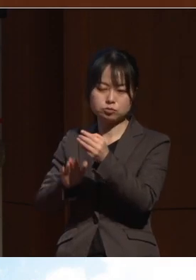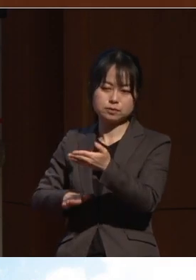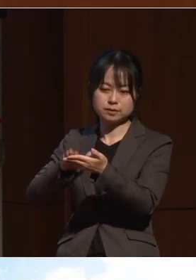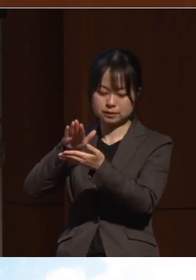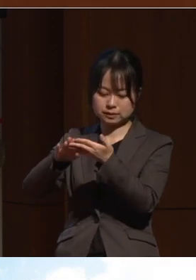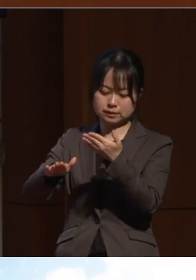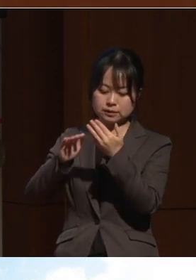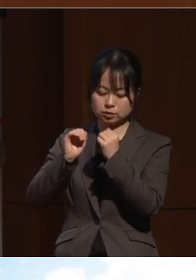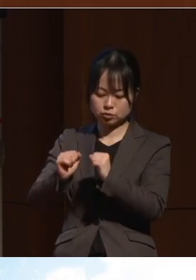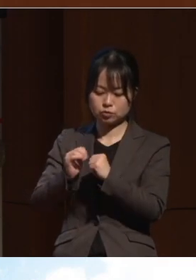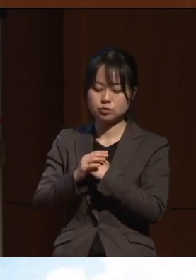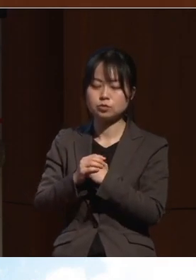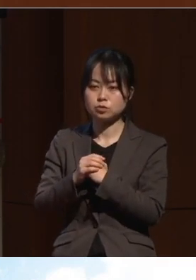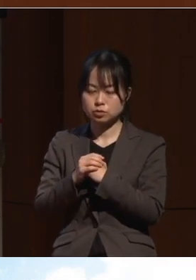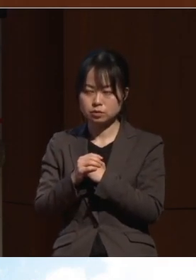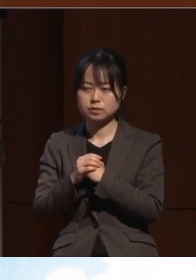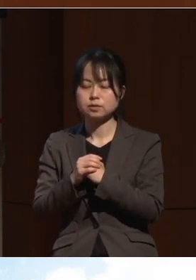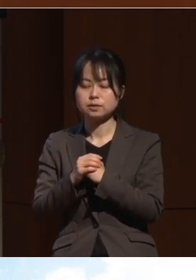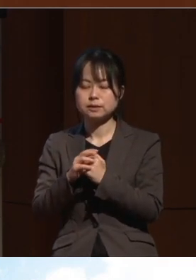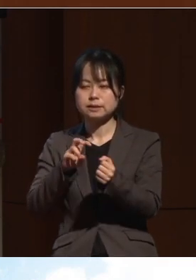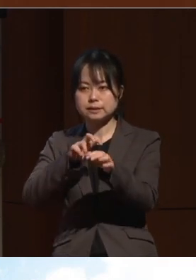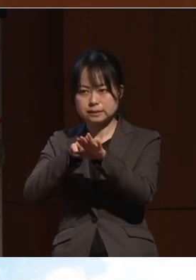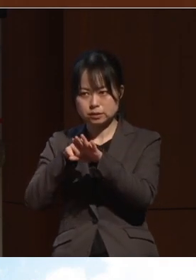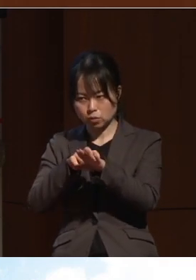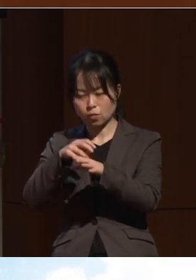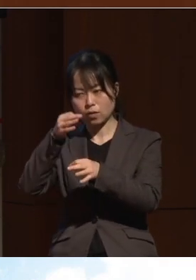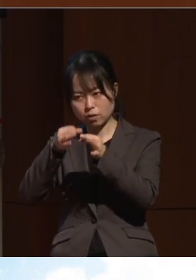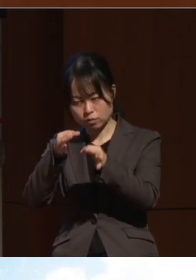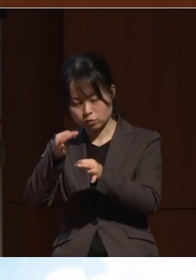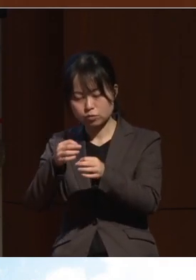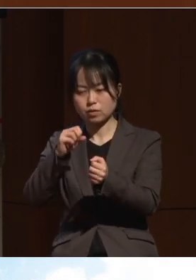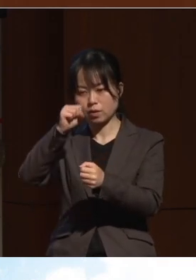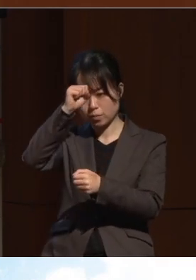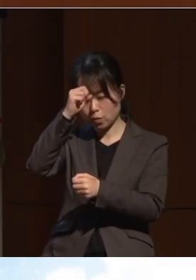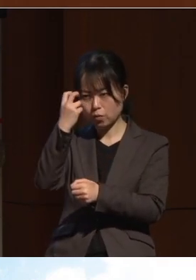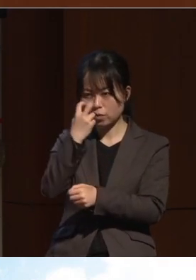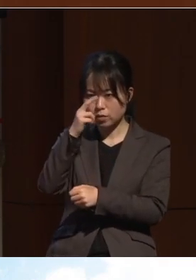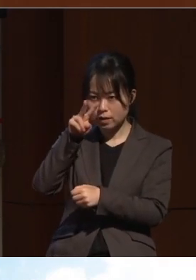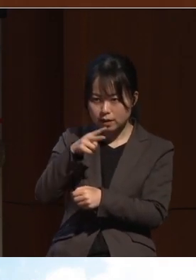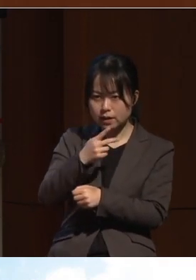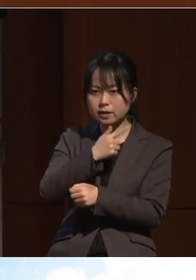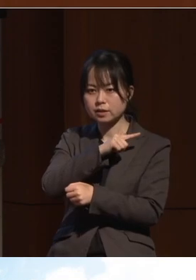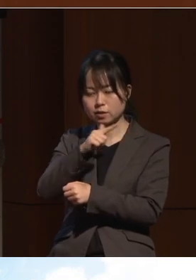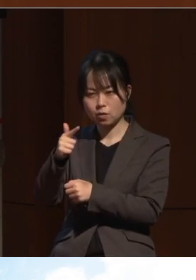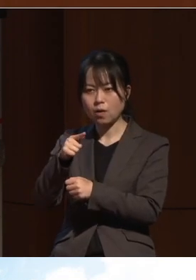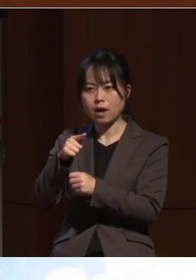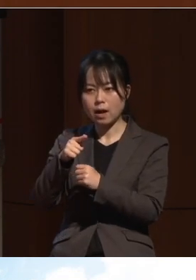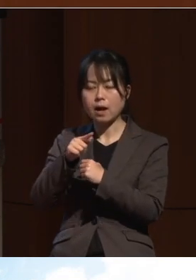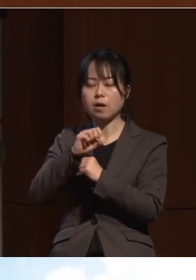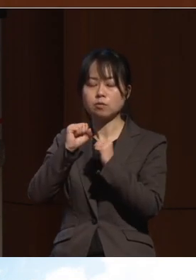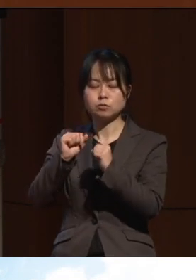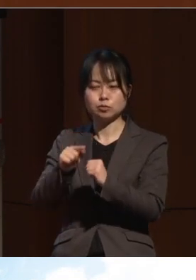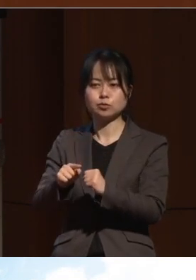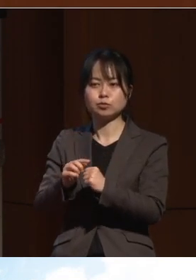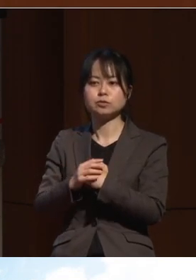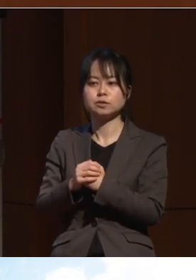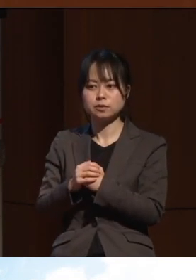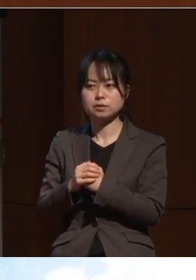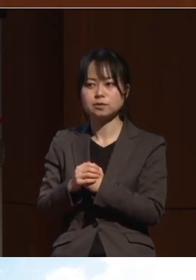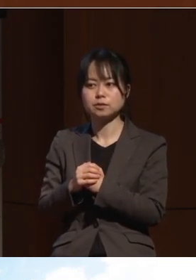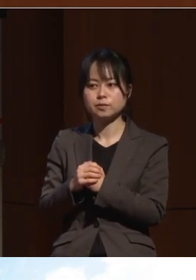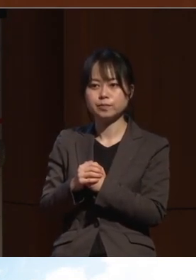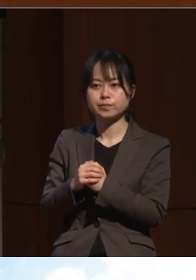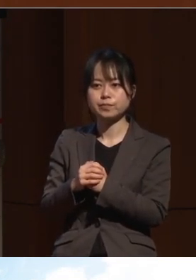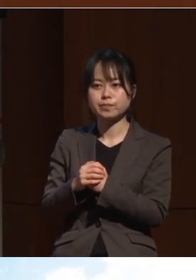and evaluation, through disease management and health services, there is significant overlap, but that reflects our sort of joint funding and activity in